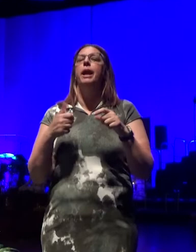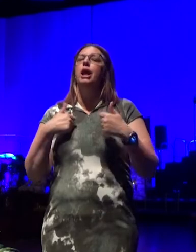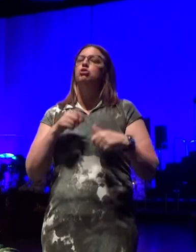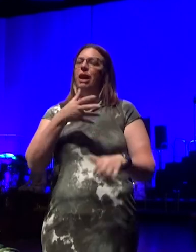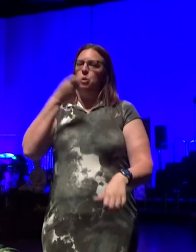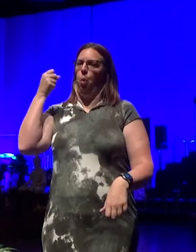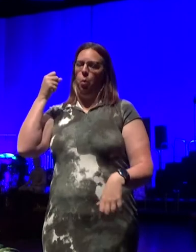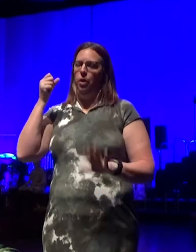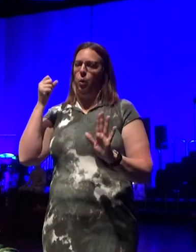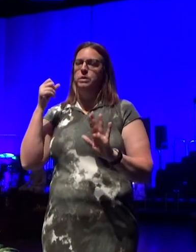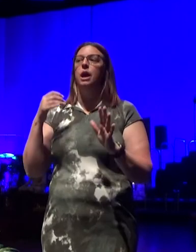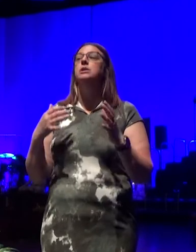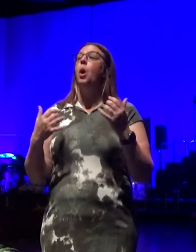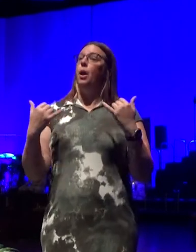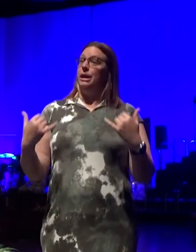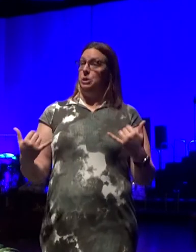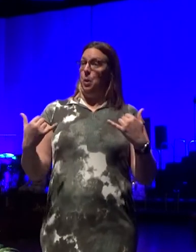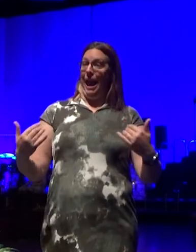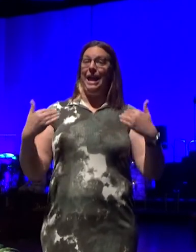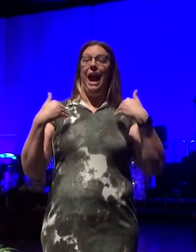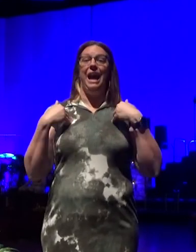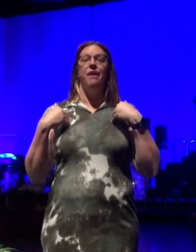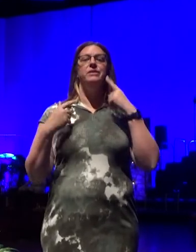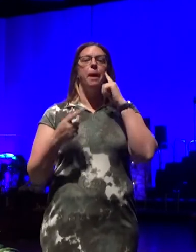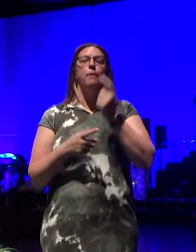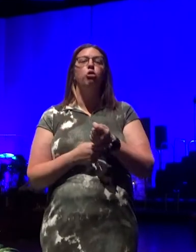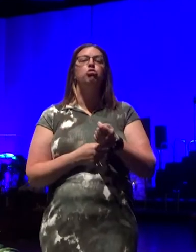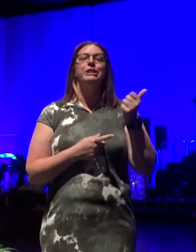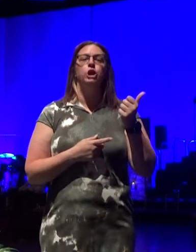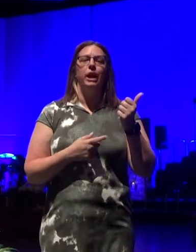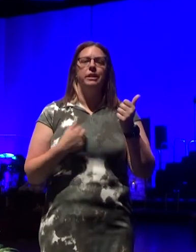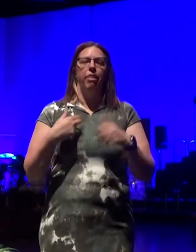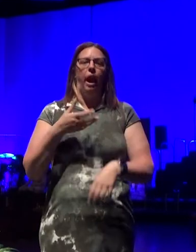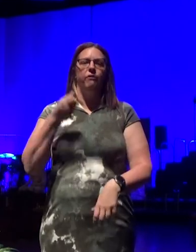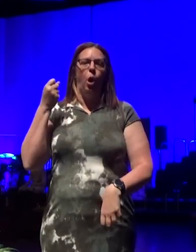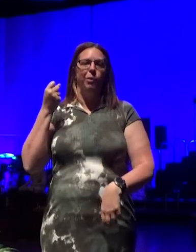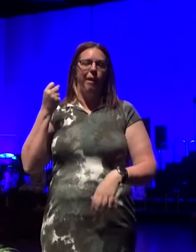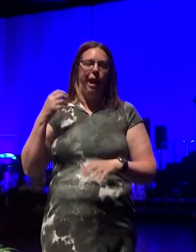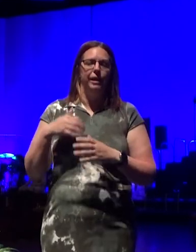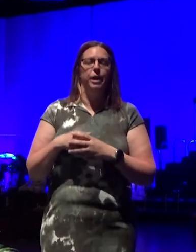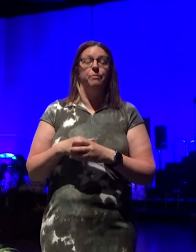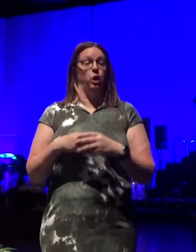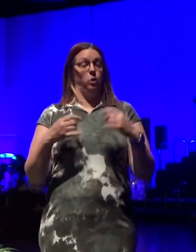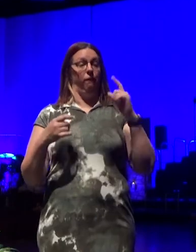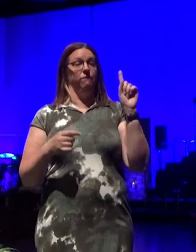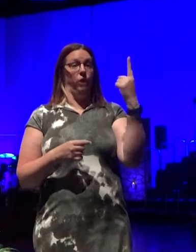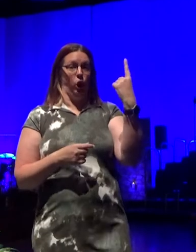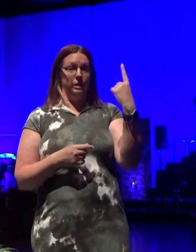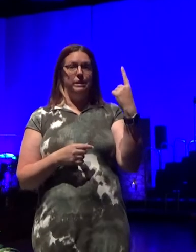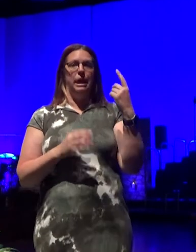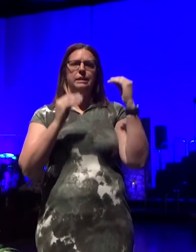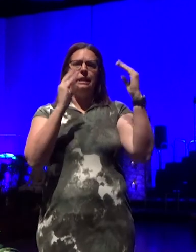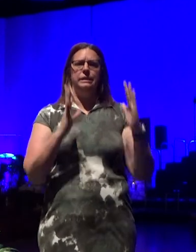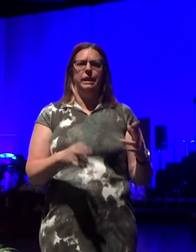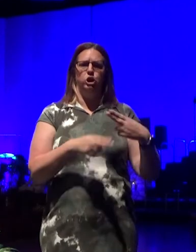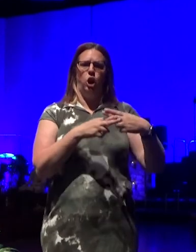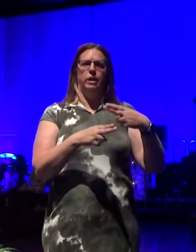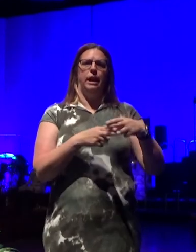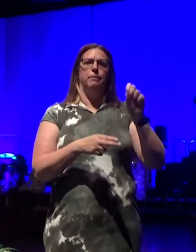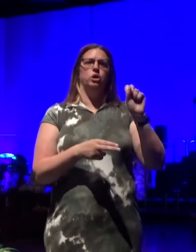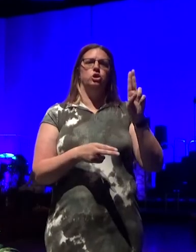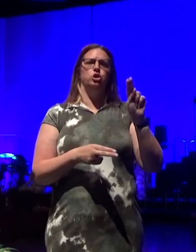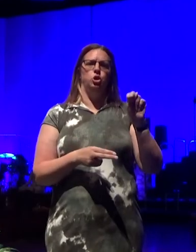today that I do think speak to our message. So the first comes from an incredible Buddhist teacher by the name of Shunryu Suzuki, and